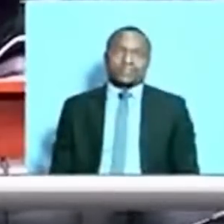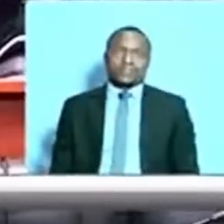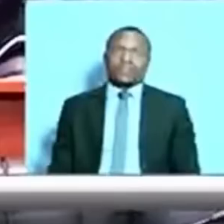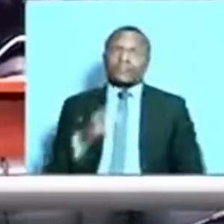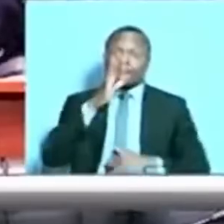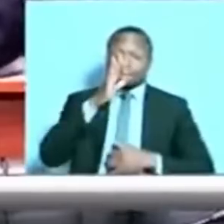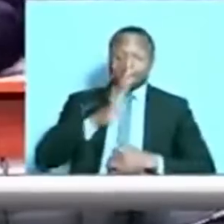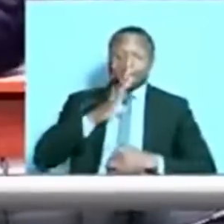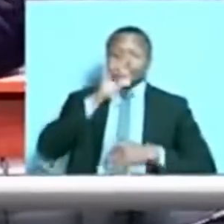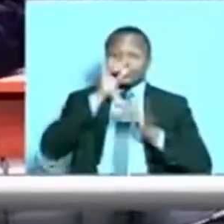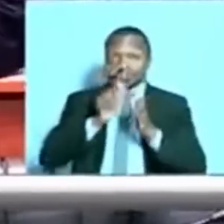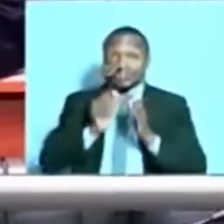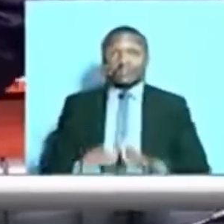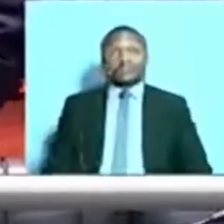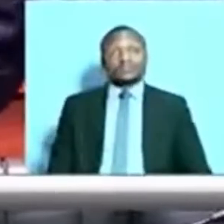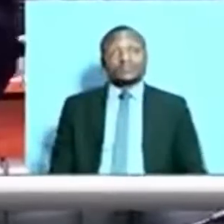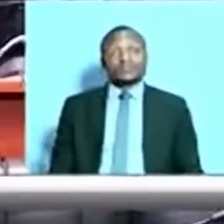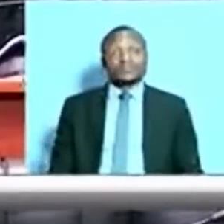Madam Speaker,